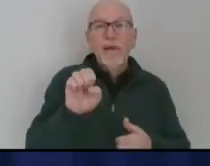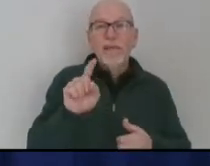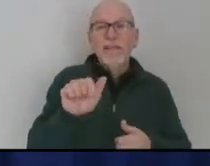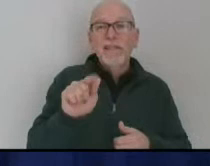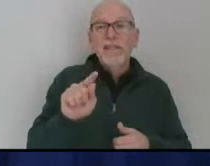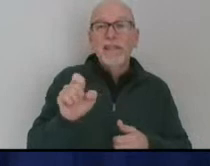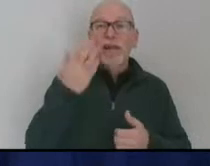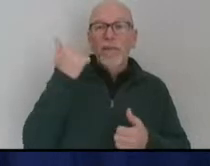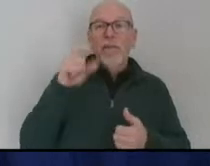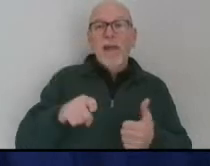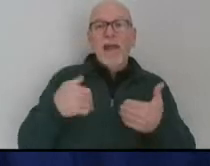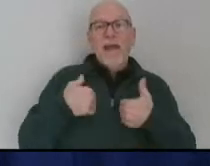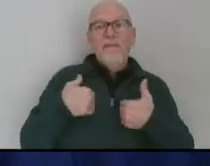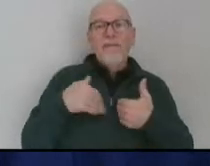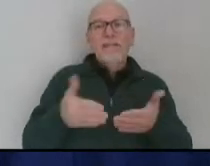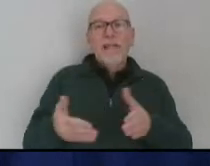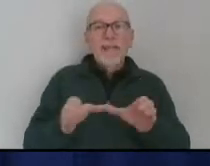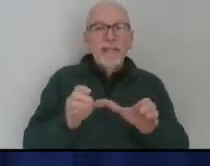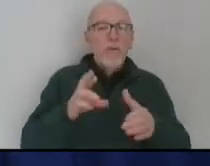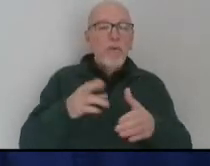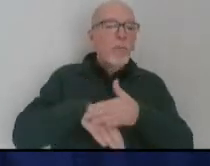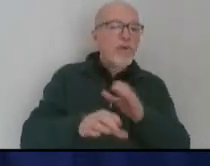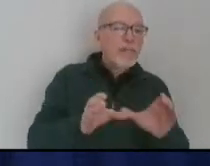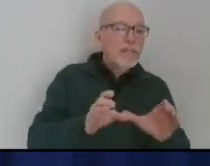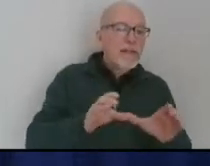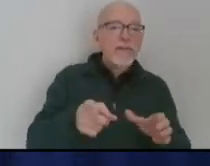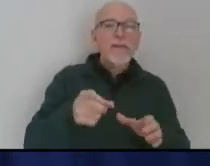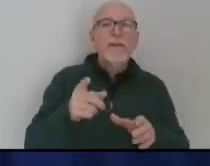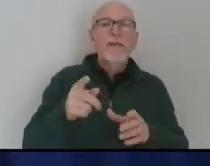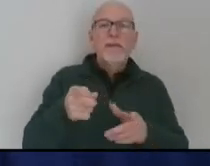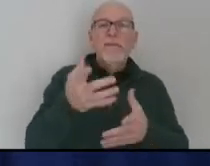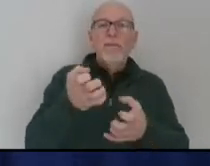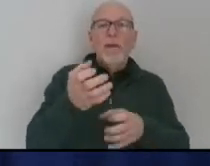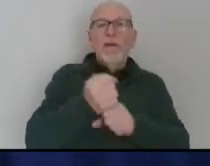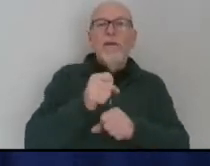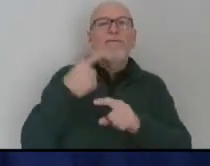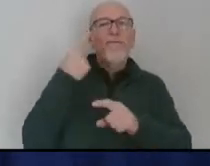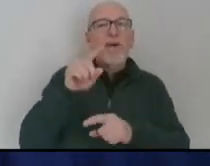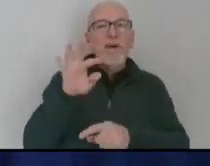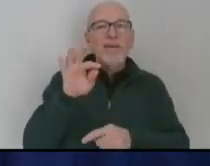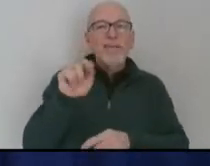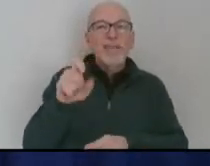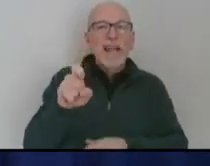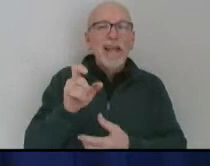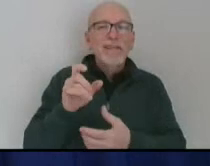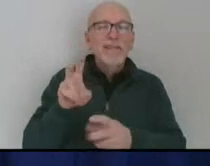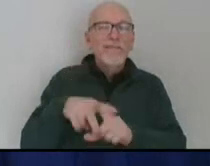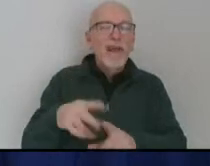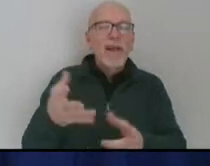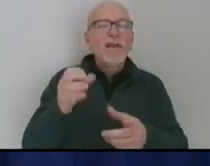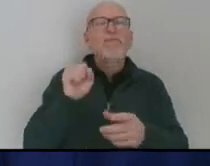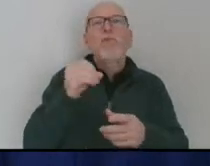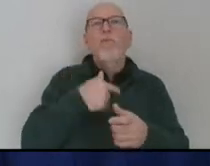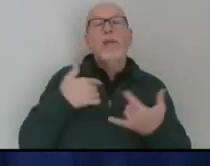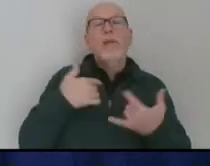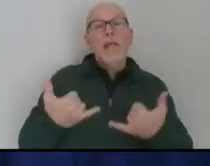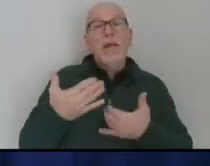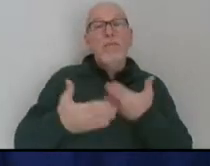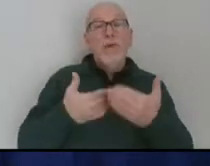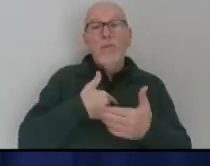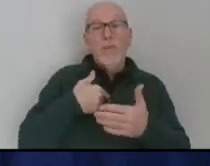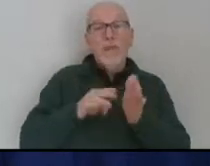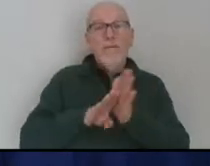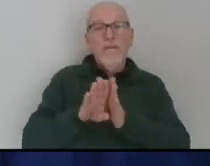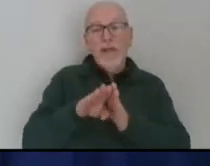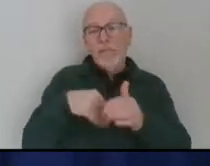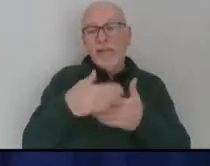death certificate, or birth certificates where people want those as they're filing their taxes. So we are in the process right now of developing, in the next